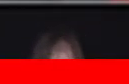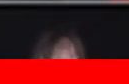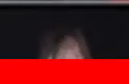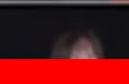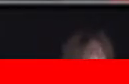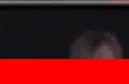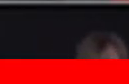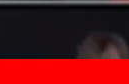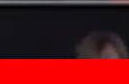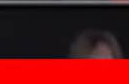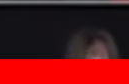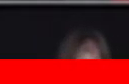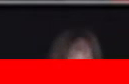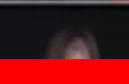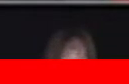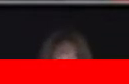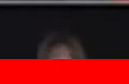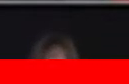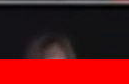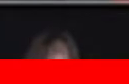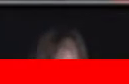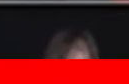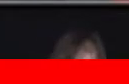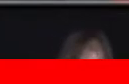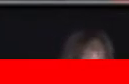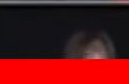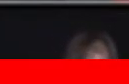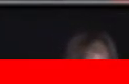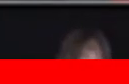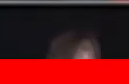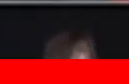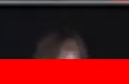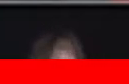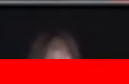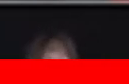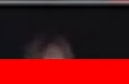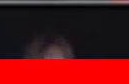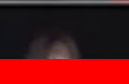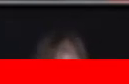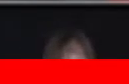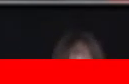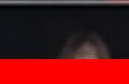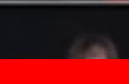Hamilton, Halton, Durham, Waterloo, or Ottawa impacted by the recent